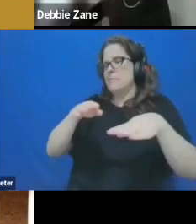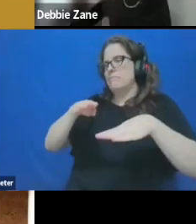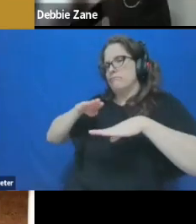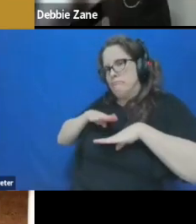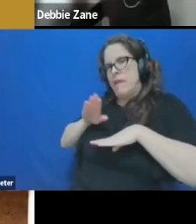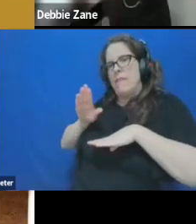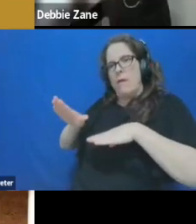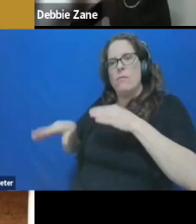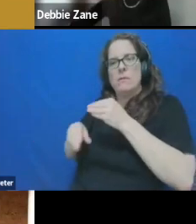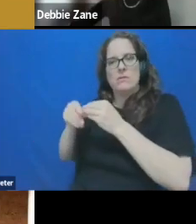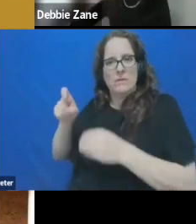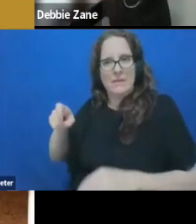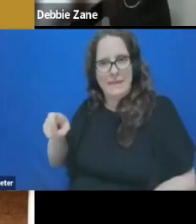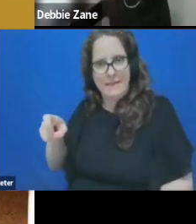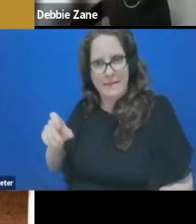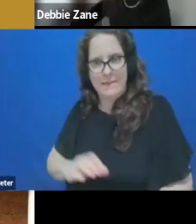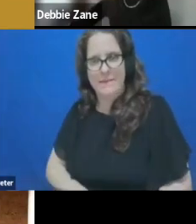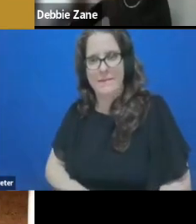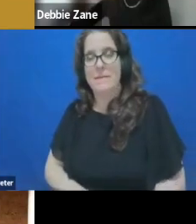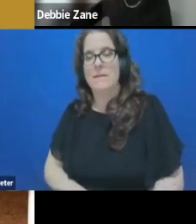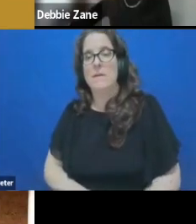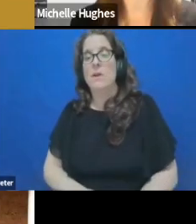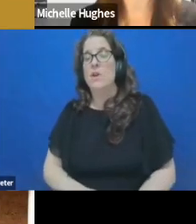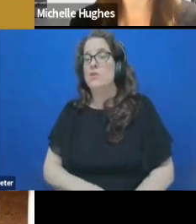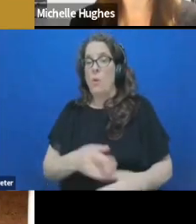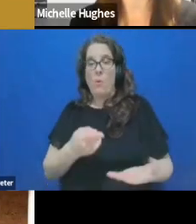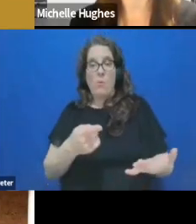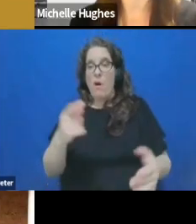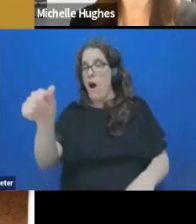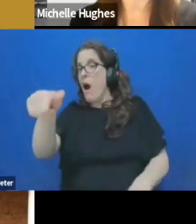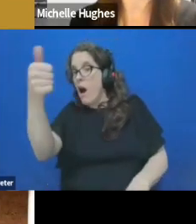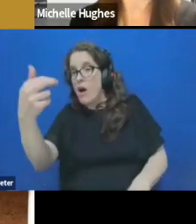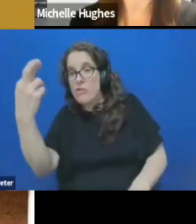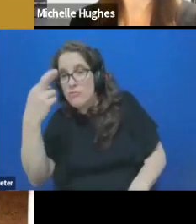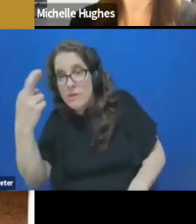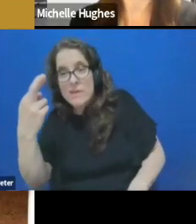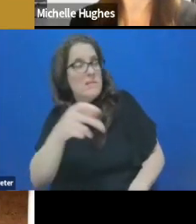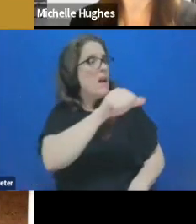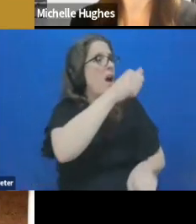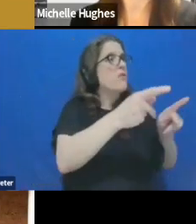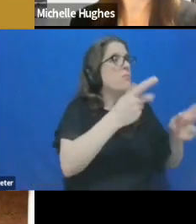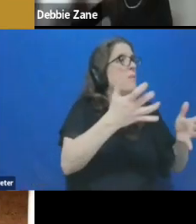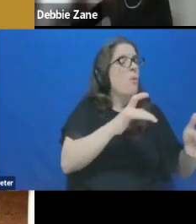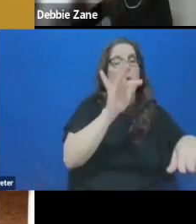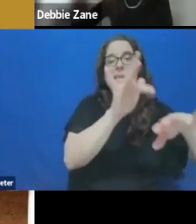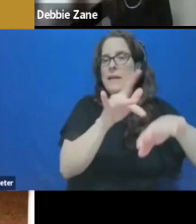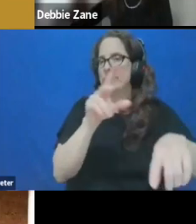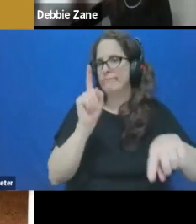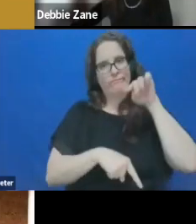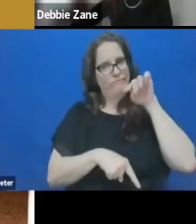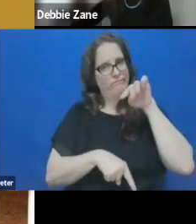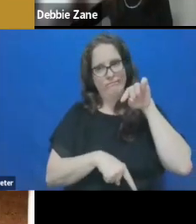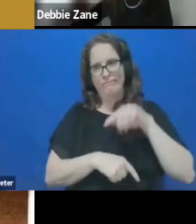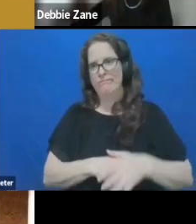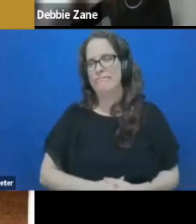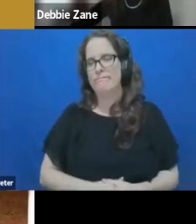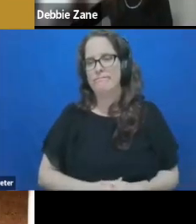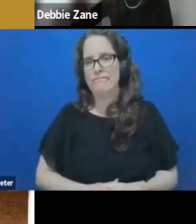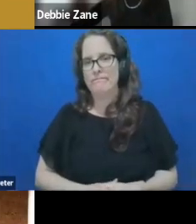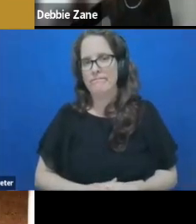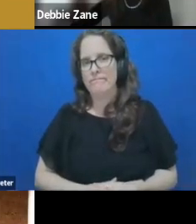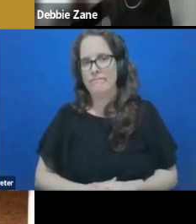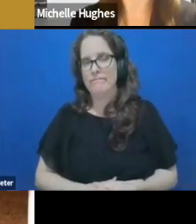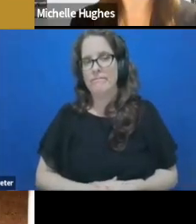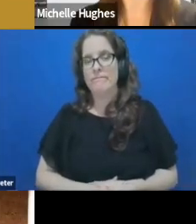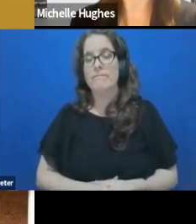needs. This means the money will be inaccessible for any other personal or family needs. In addition, a separate